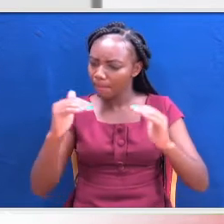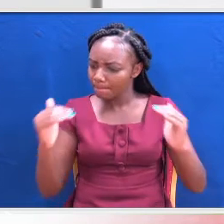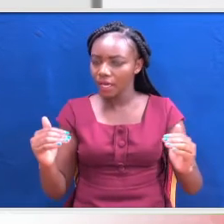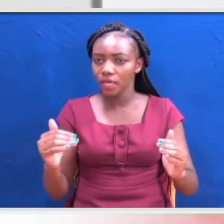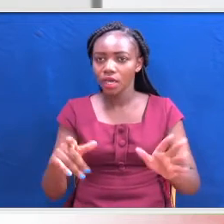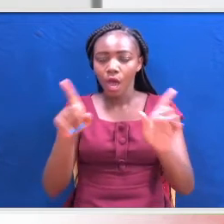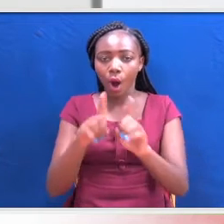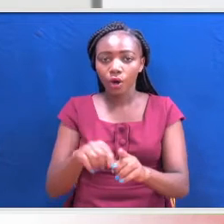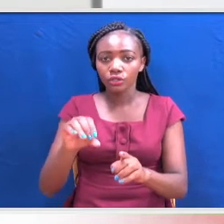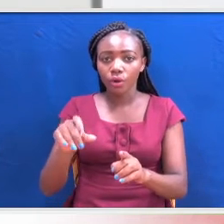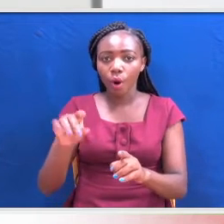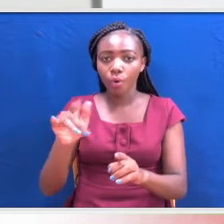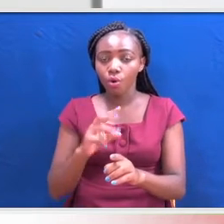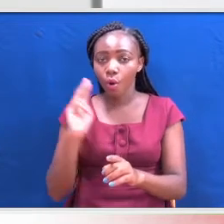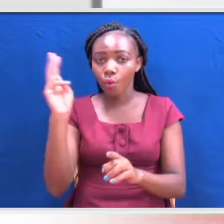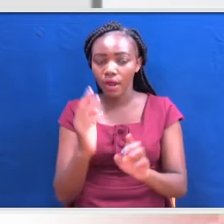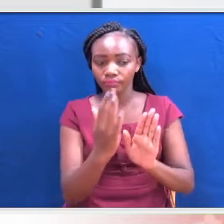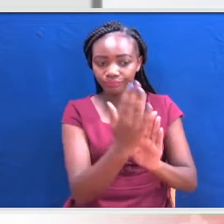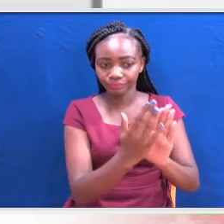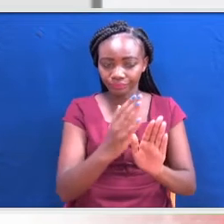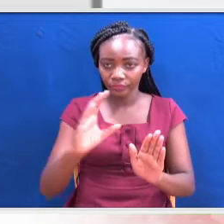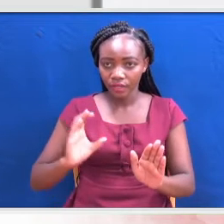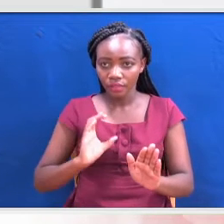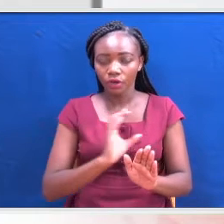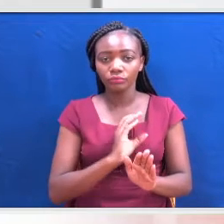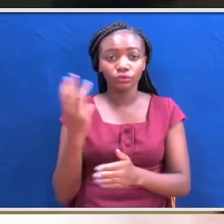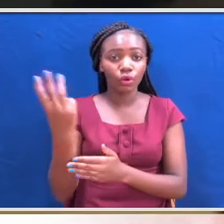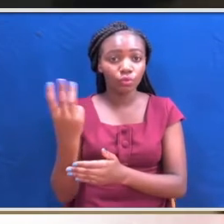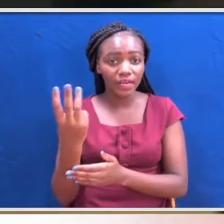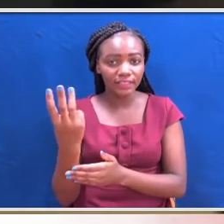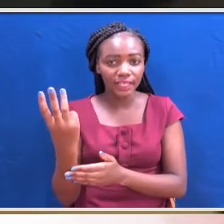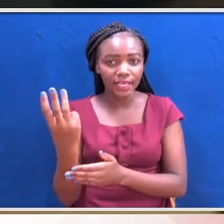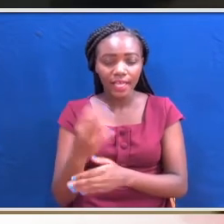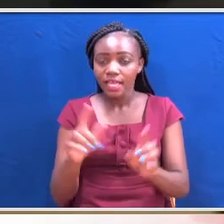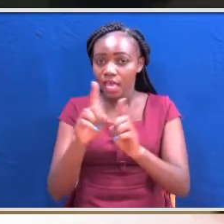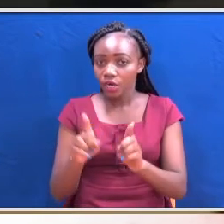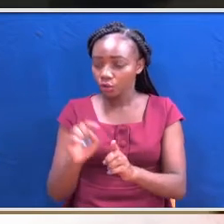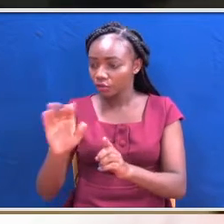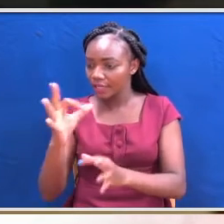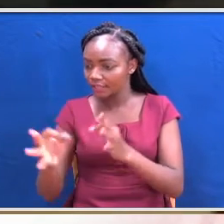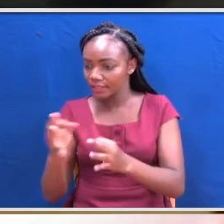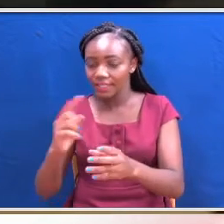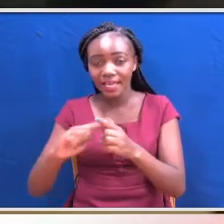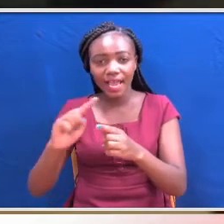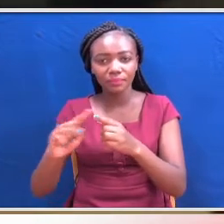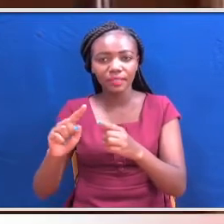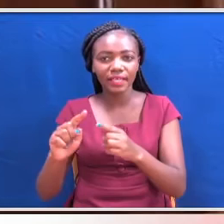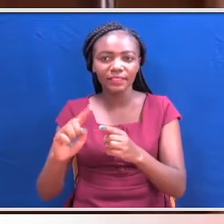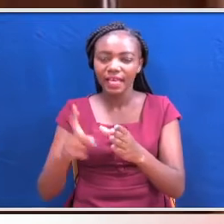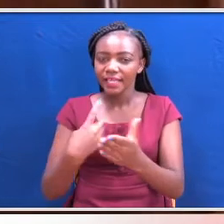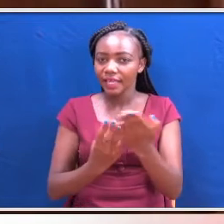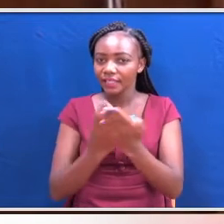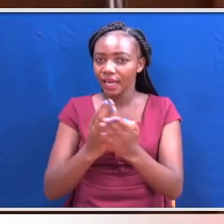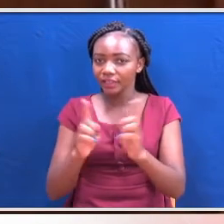William Mauko will face the JSC commissioners on Wednesday. In his 33 years of legal practice, Ouko has served as the